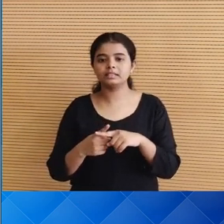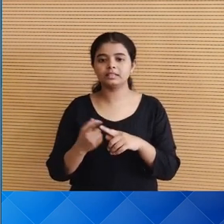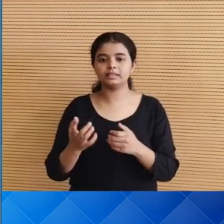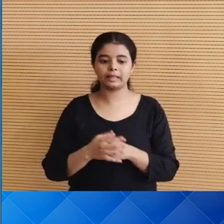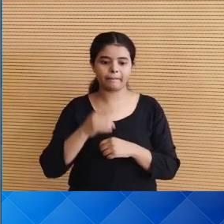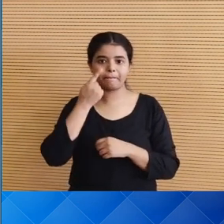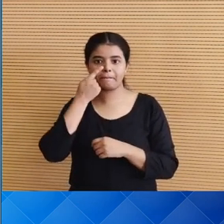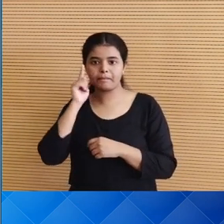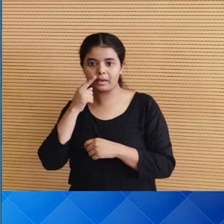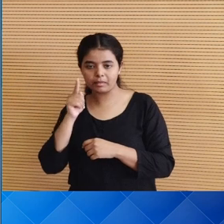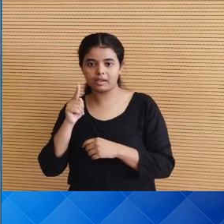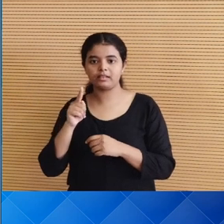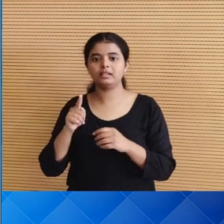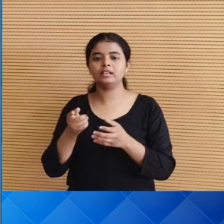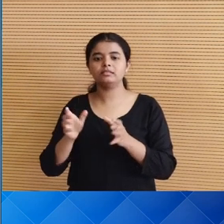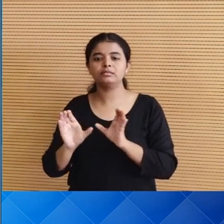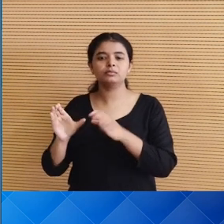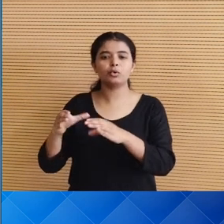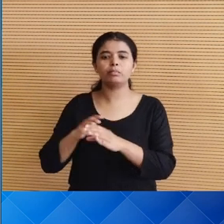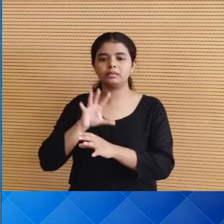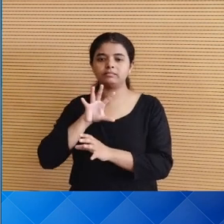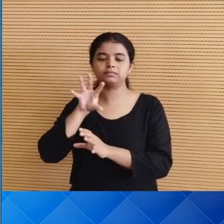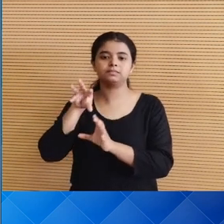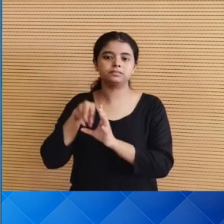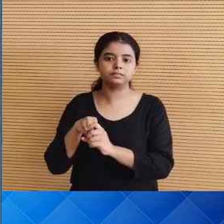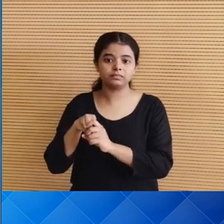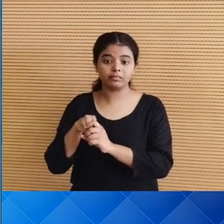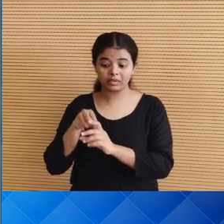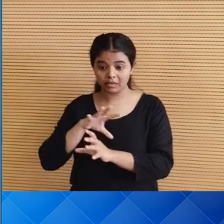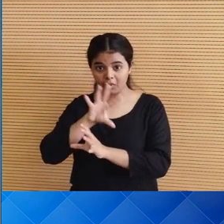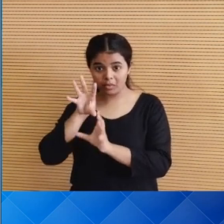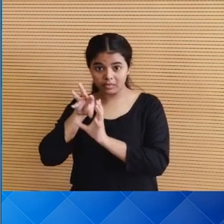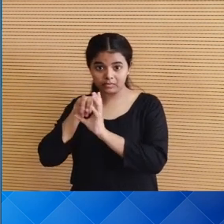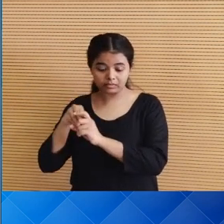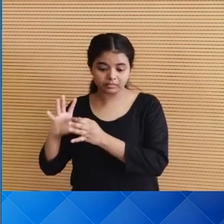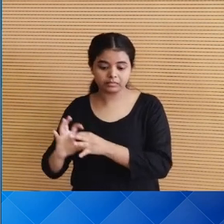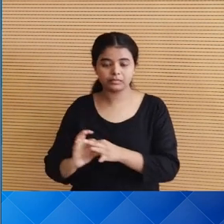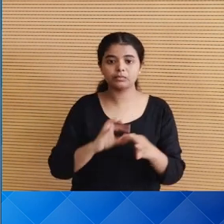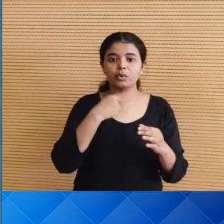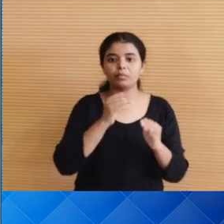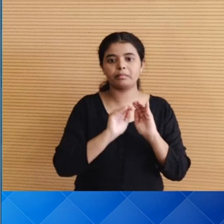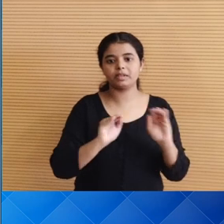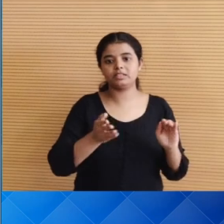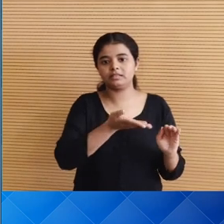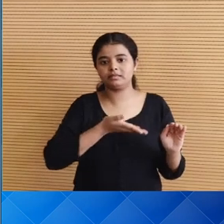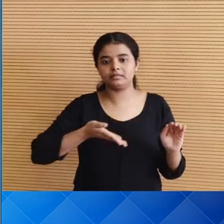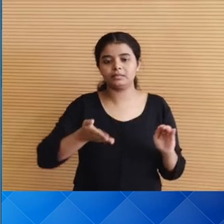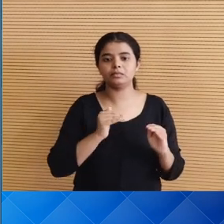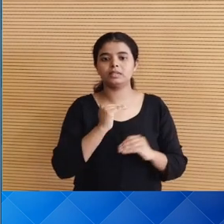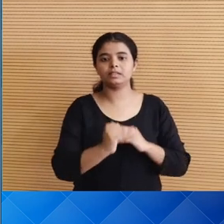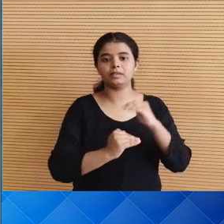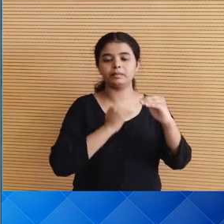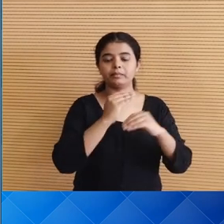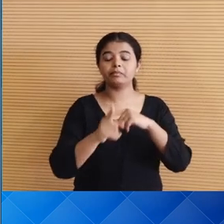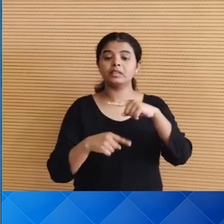of parent and community in the learning and development and growth of the children must be ensured. And finally, use